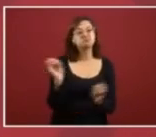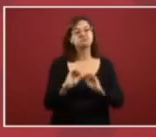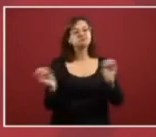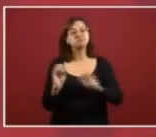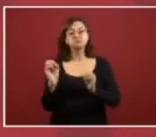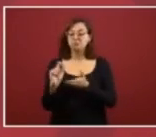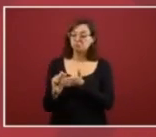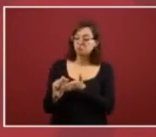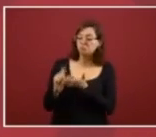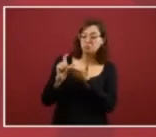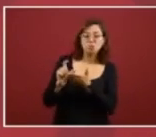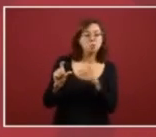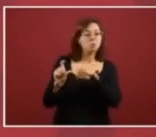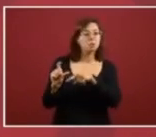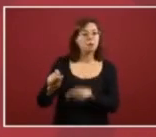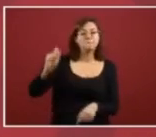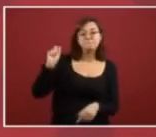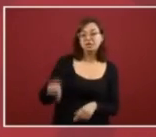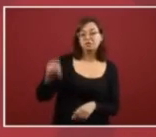neoliberal period.